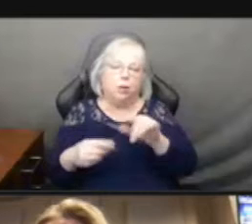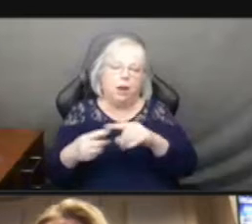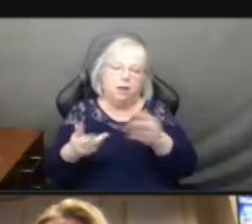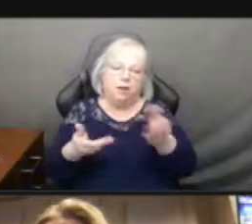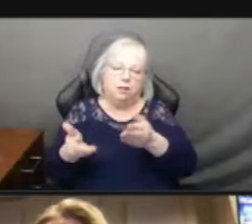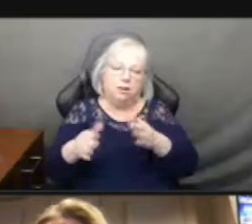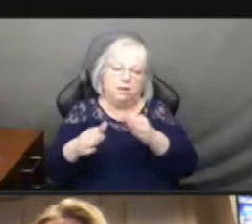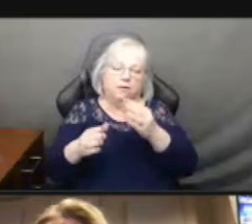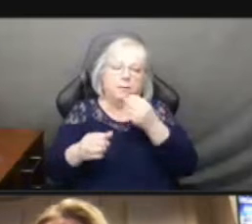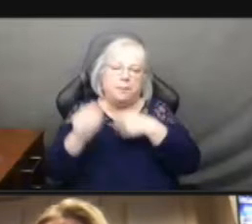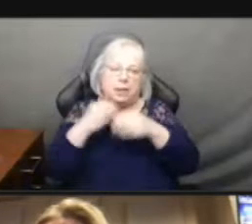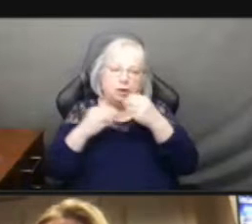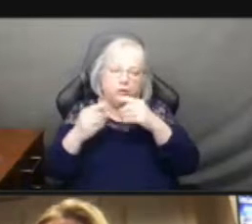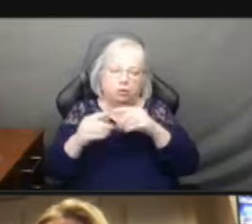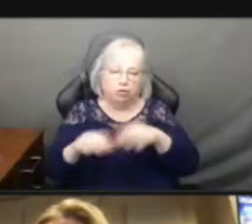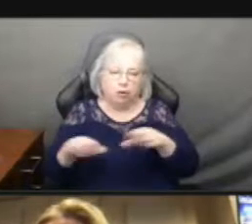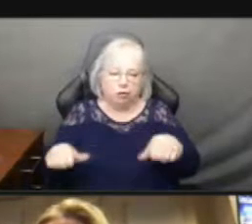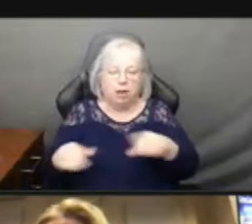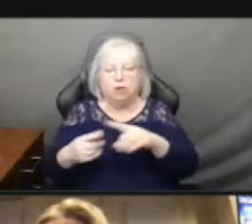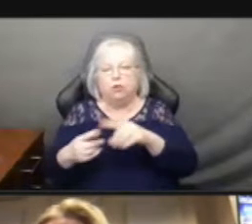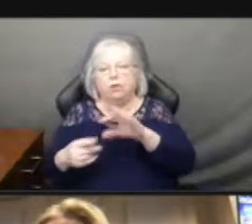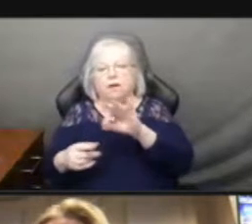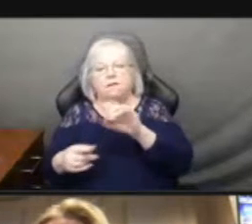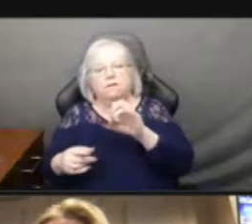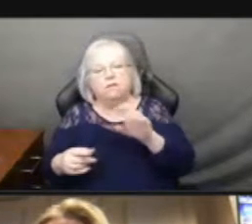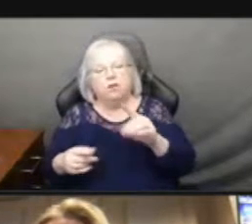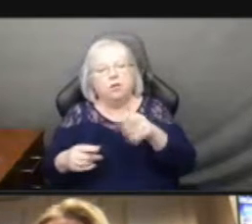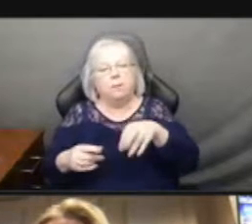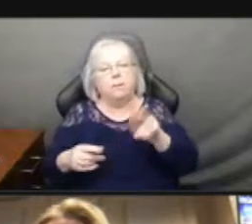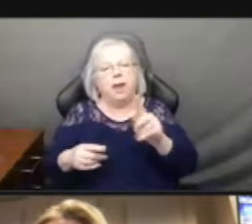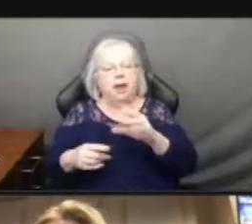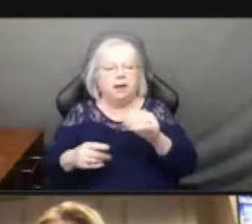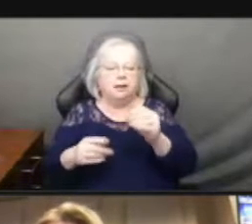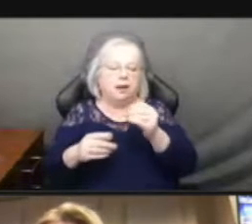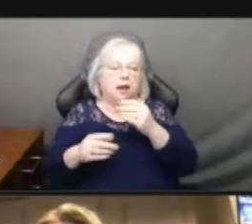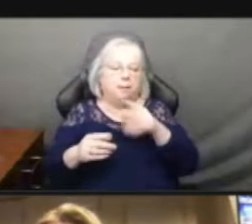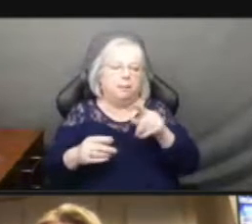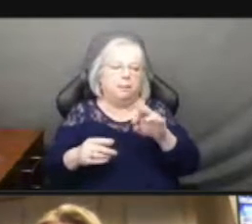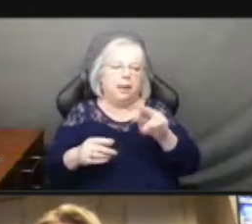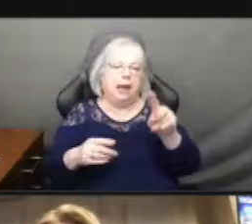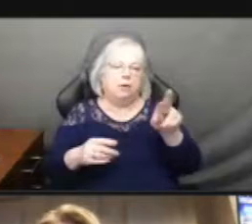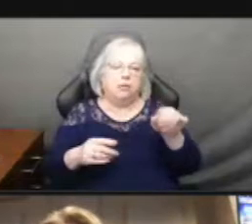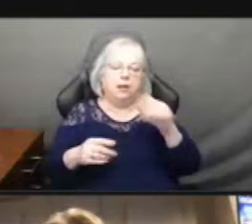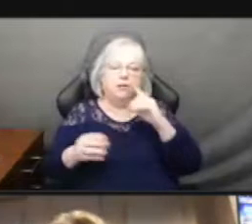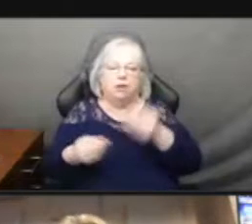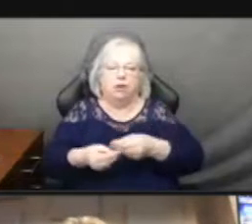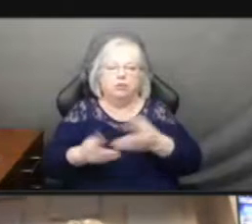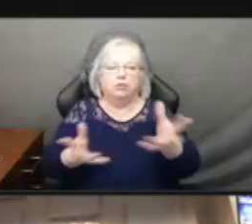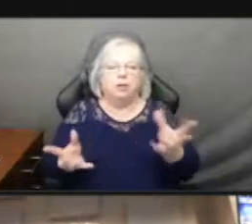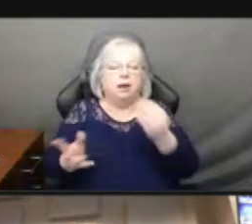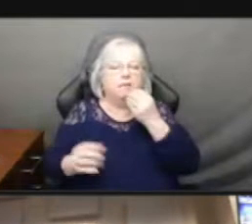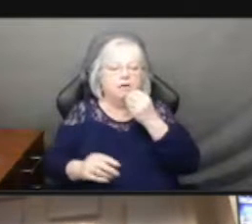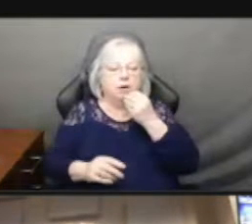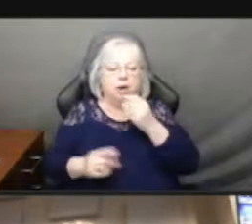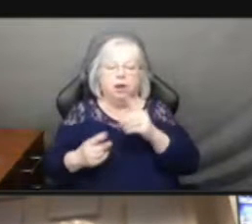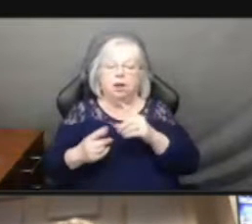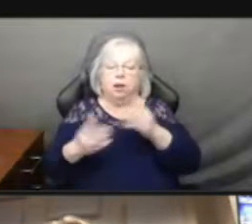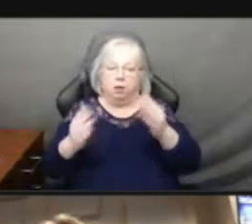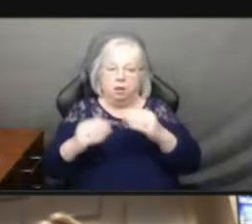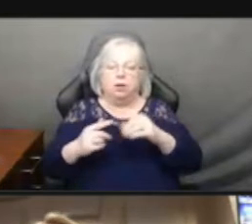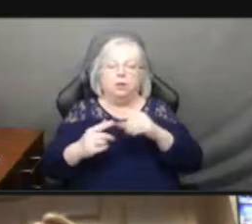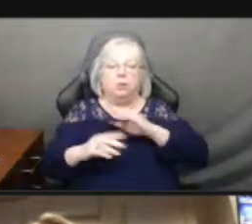children, and to the food banks and pantries for expanded flexibility in food distribution. And whereas to meet this increased